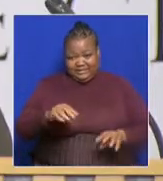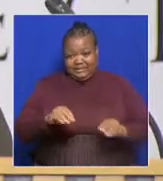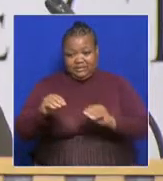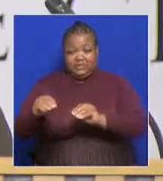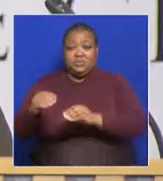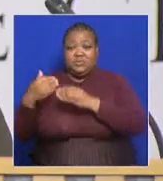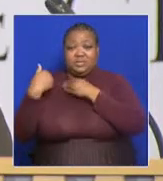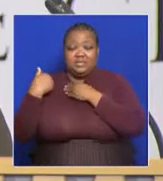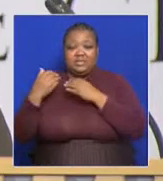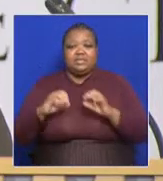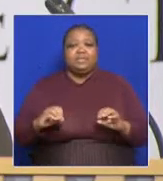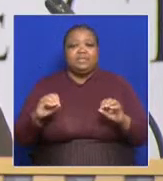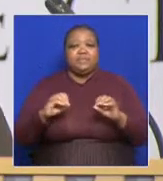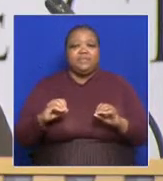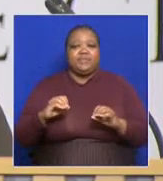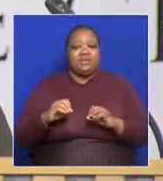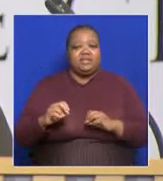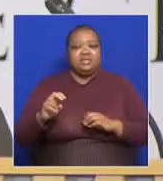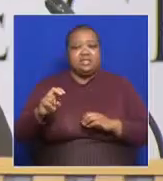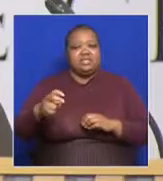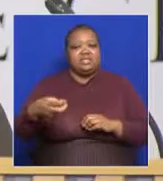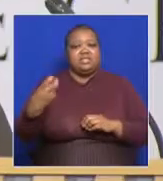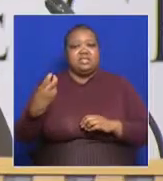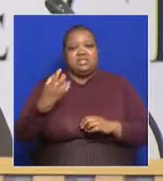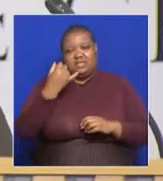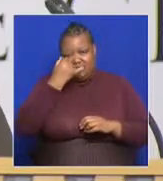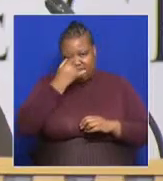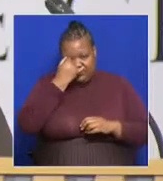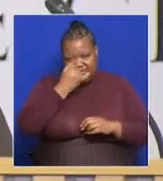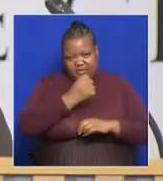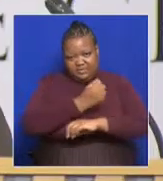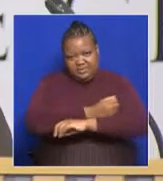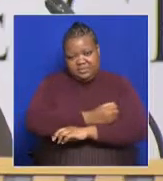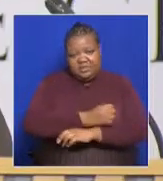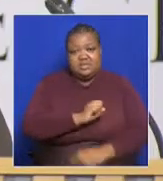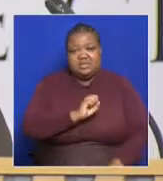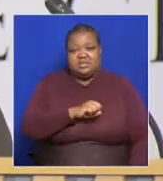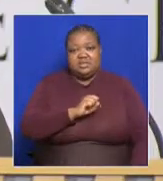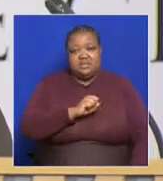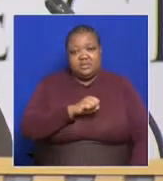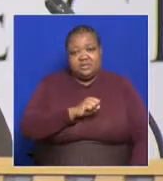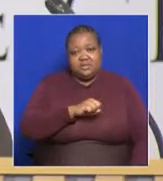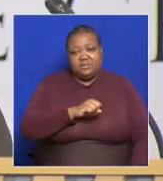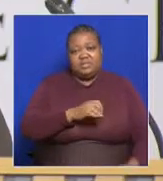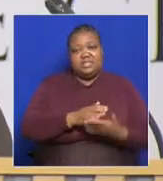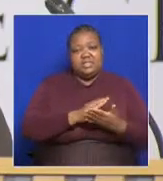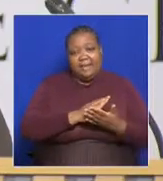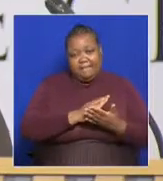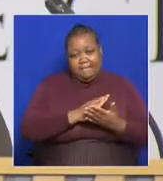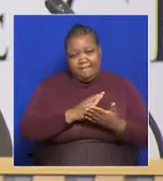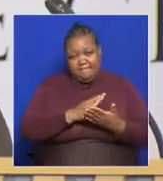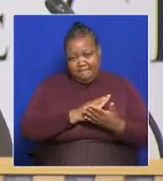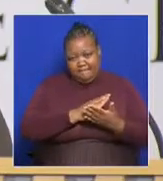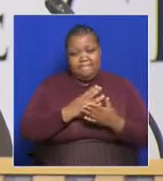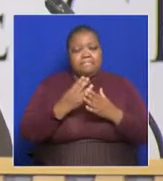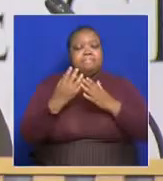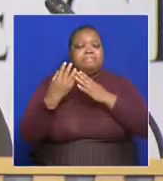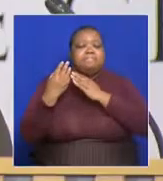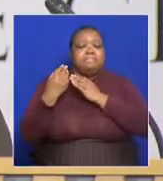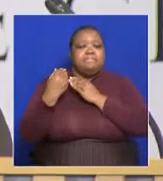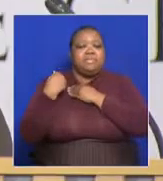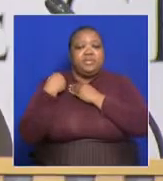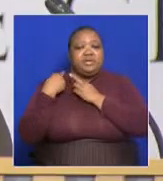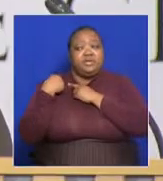the theft of these drugs. So yes, I'll bear some responsibility, but I don't want to lie to this